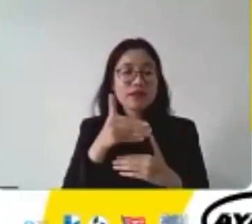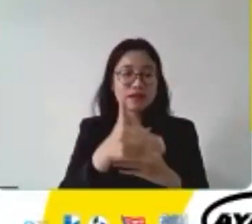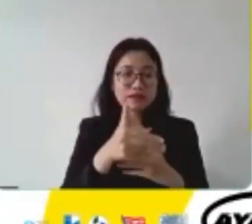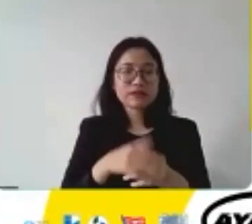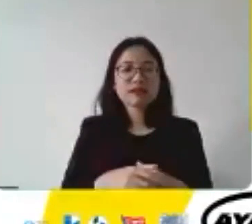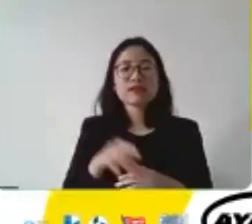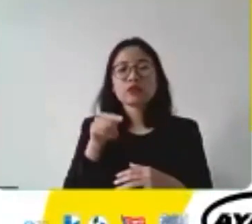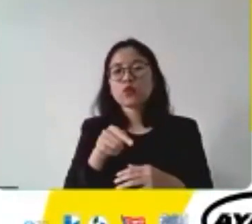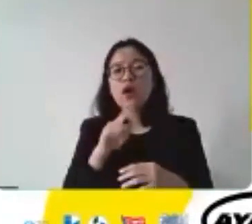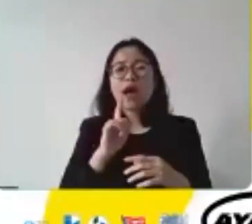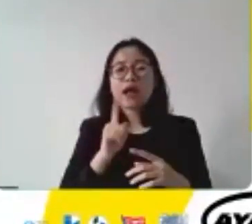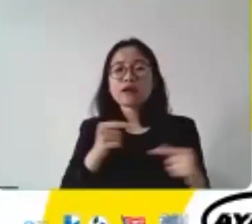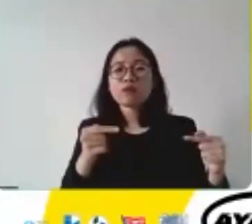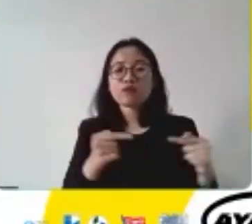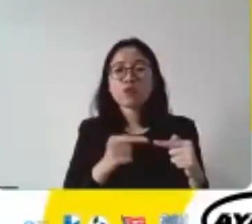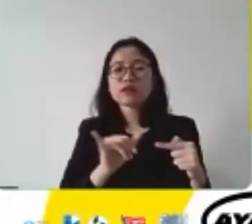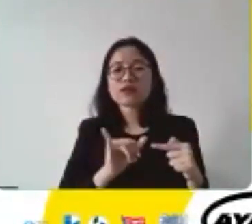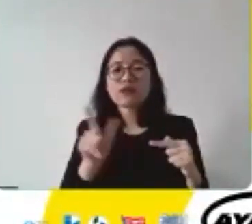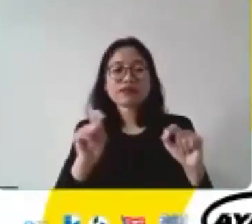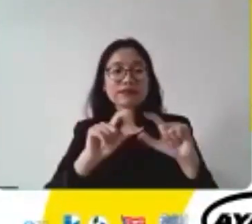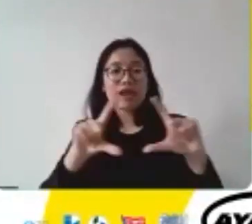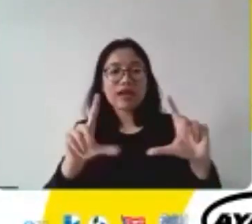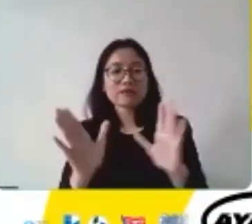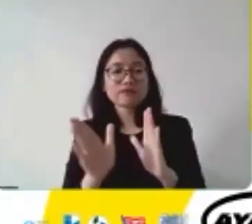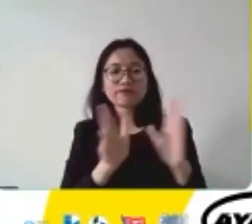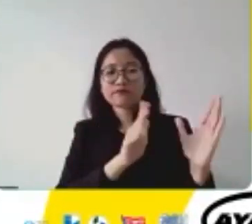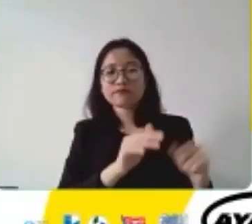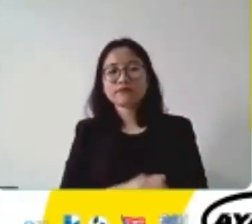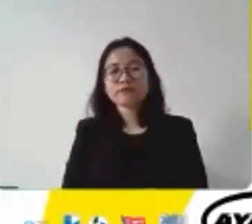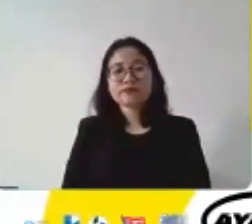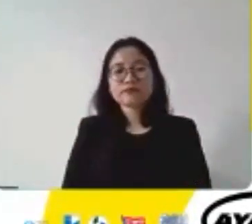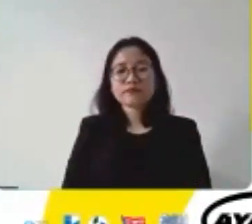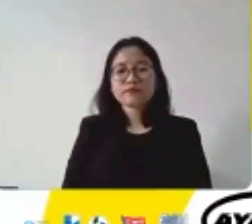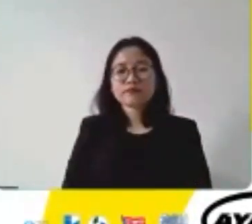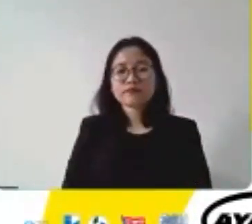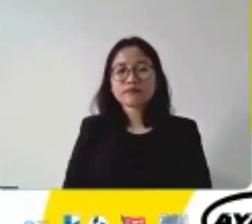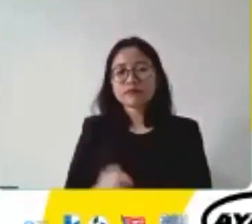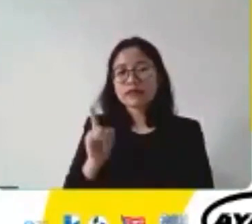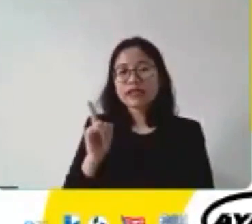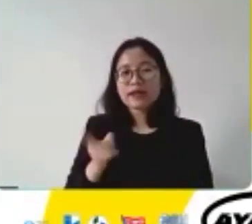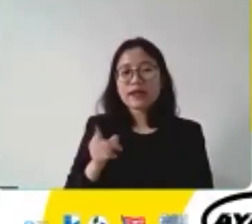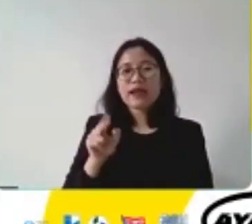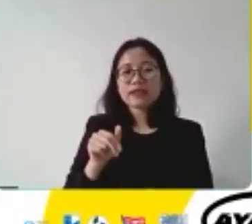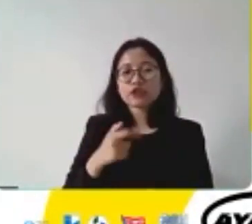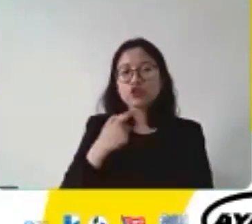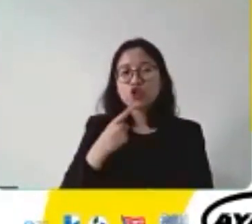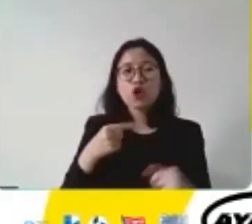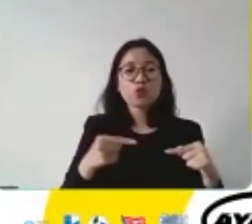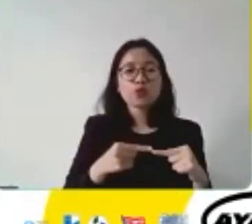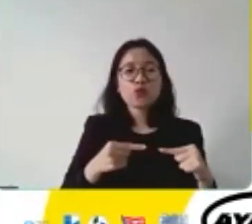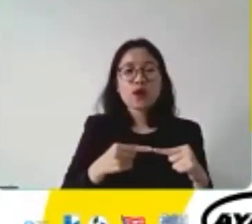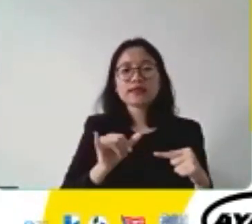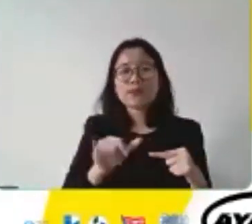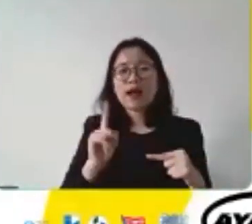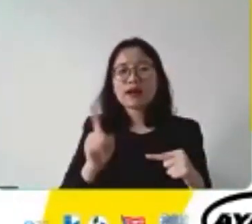modifiable factors which are associated with dementia and cognitive decline. And for the first time in the Lancet,